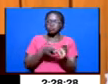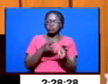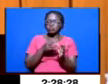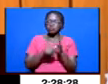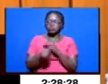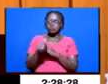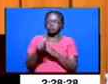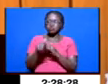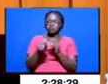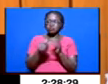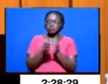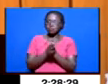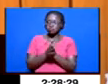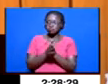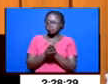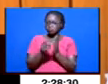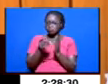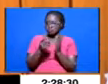5.